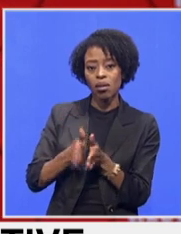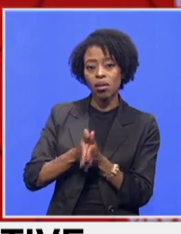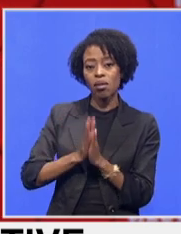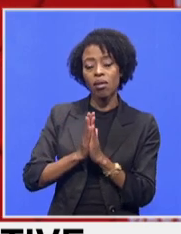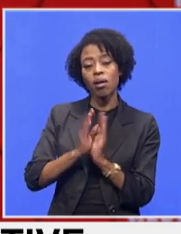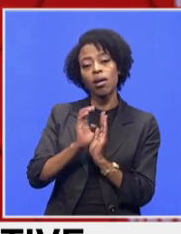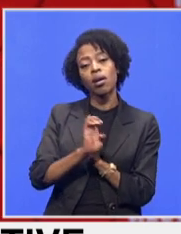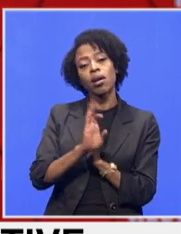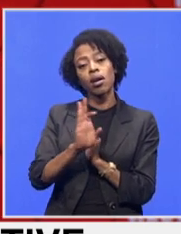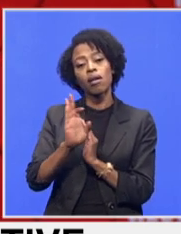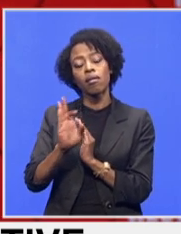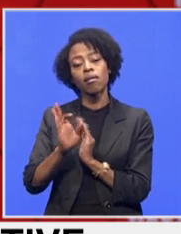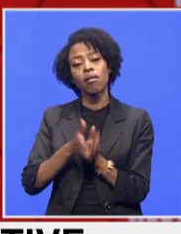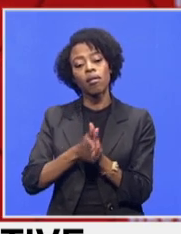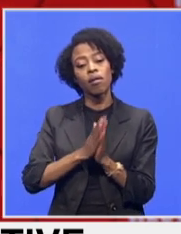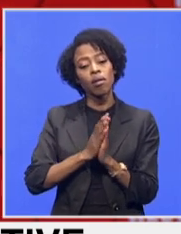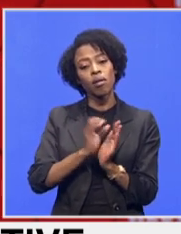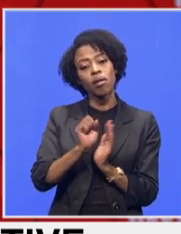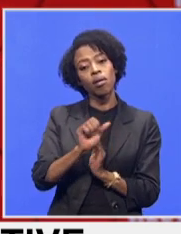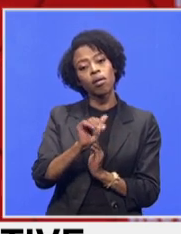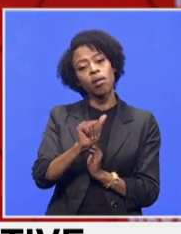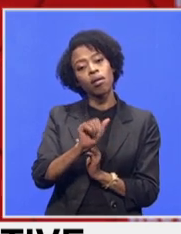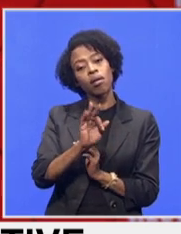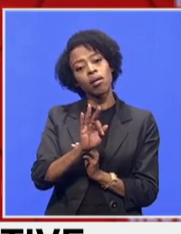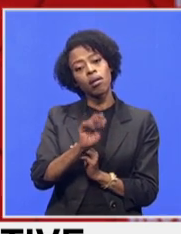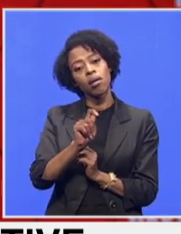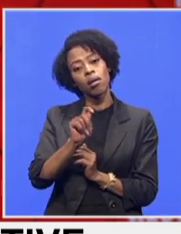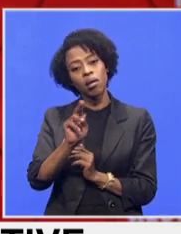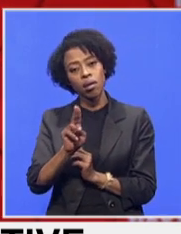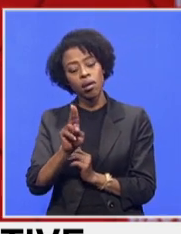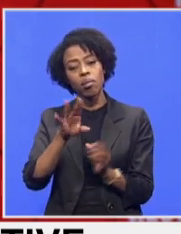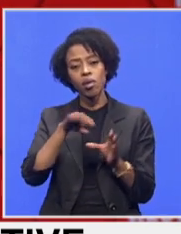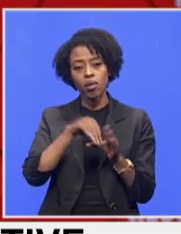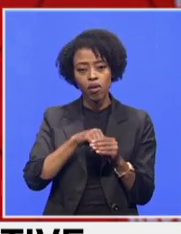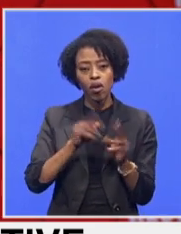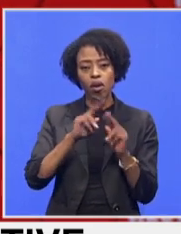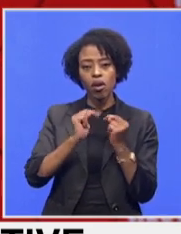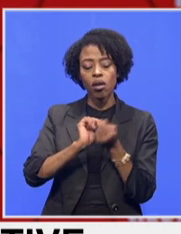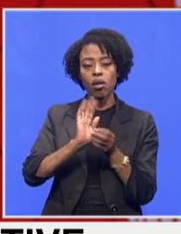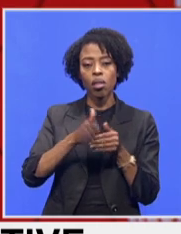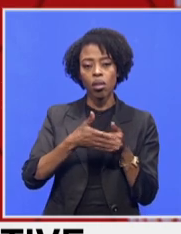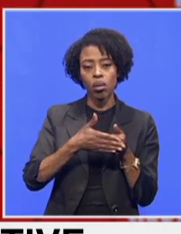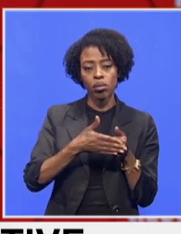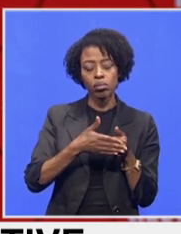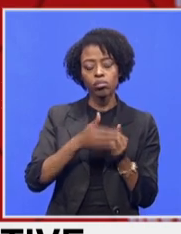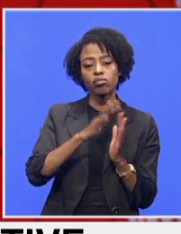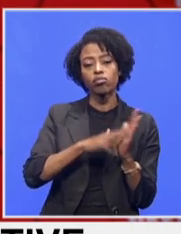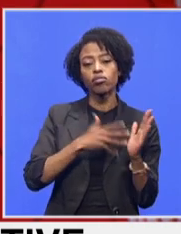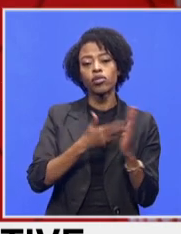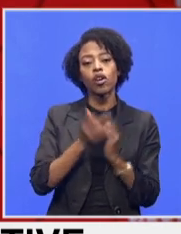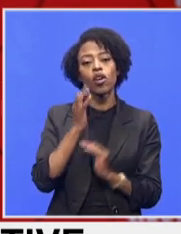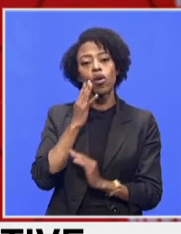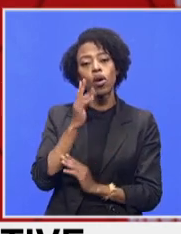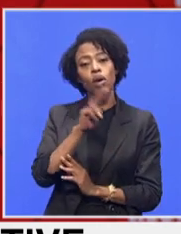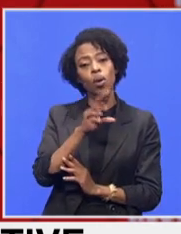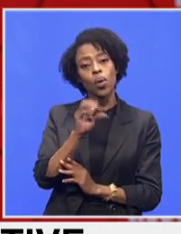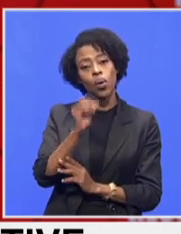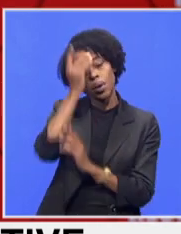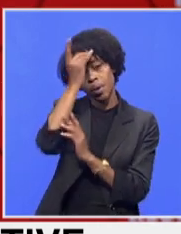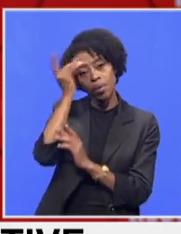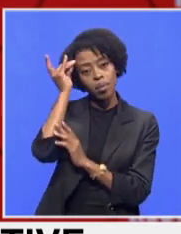EFF that SAFTU part of the national shutdown scheduled for the 20th